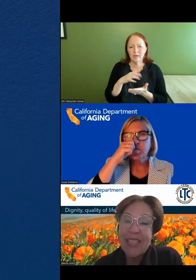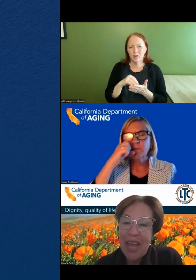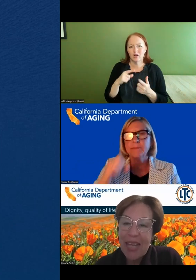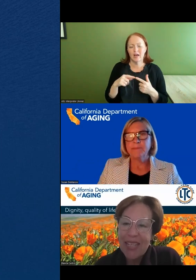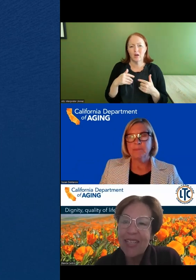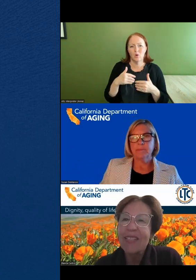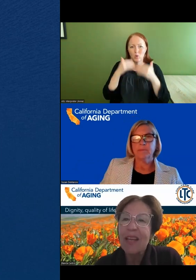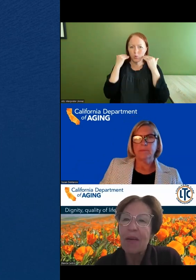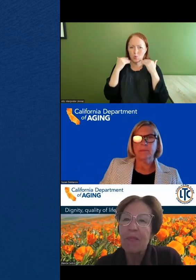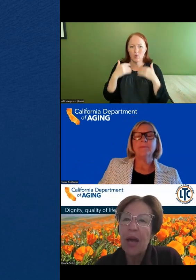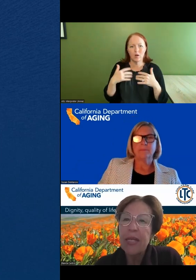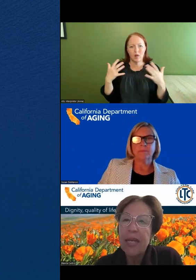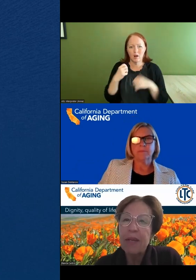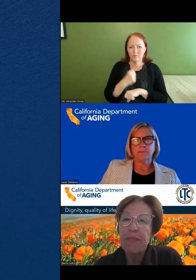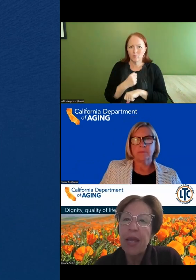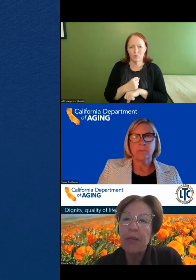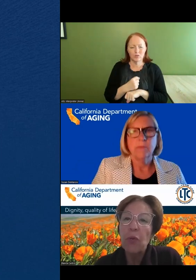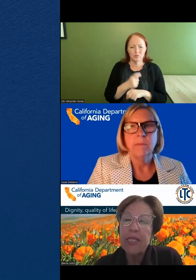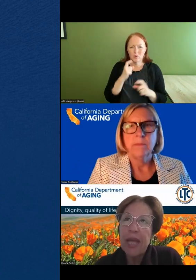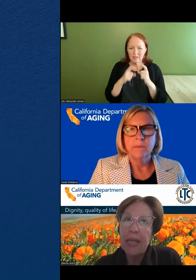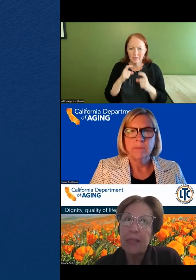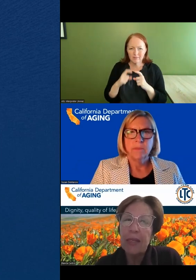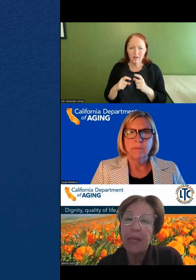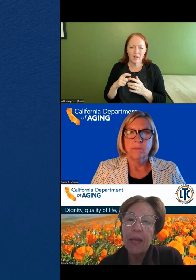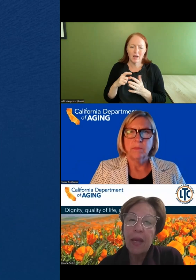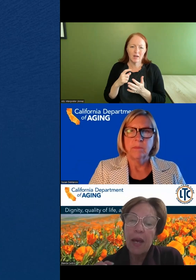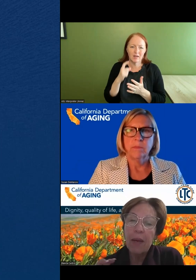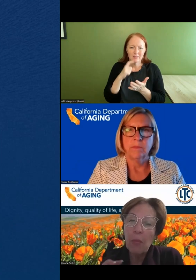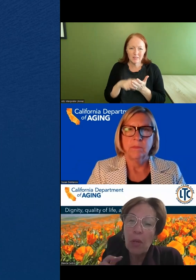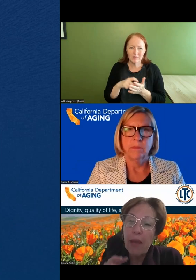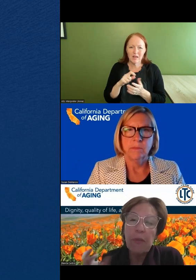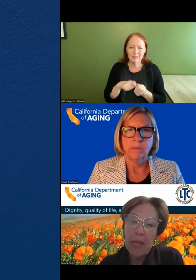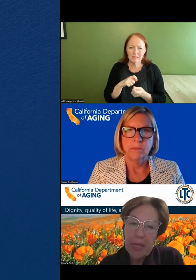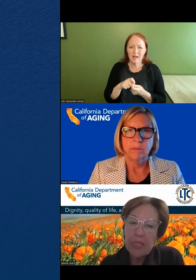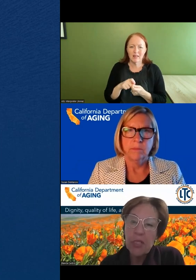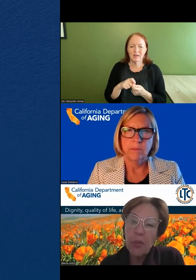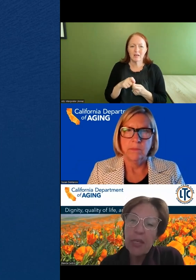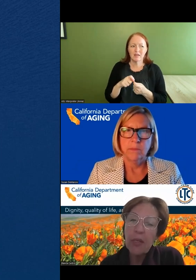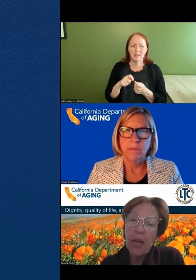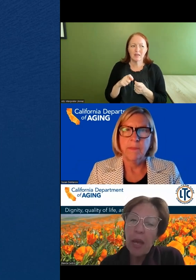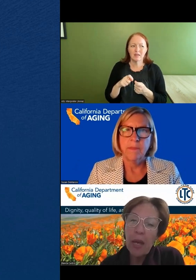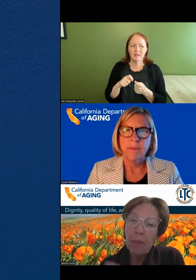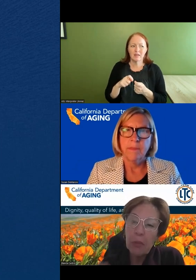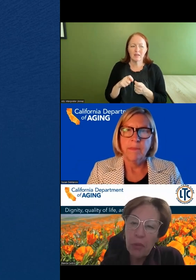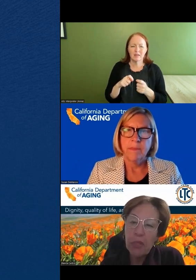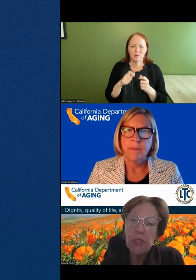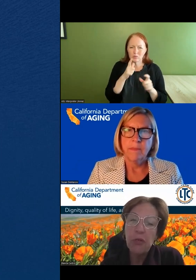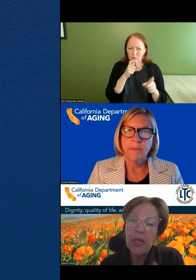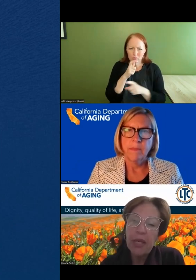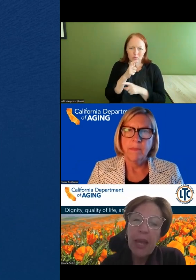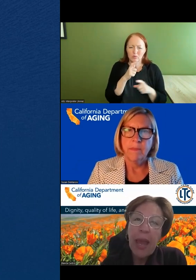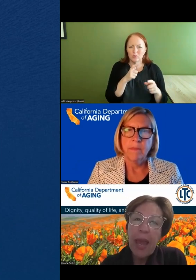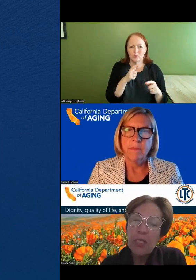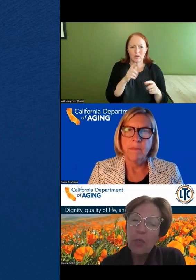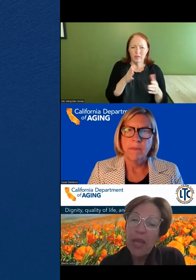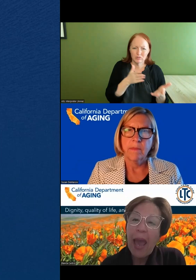daunting this task is of identifying what exactly everybody is doing, who they're